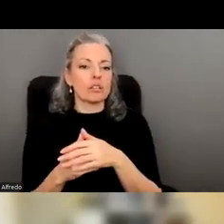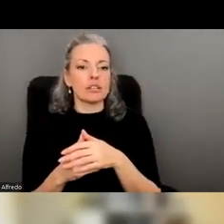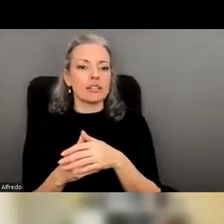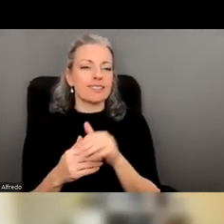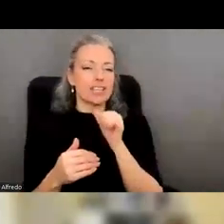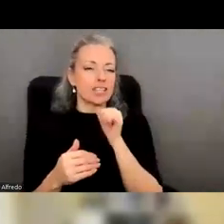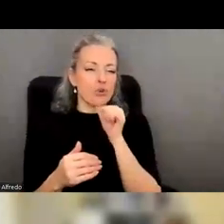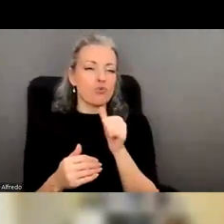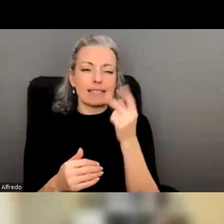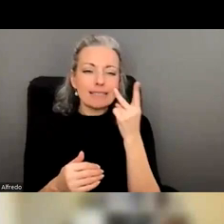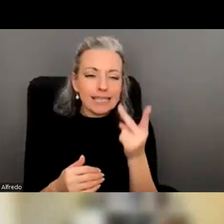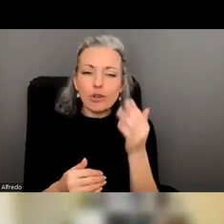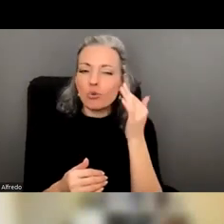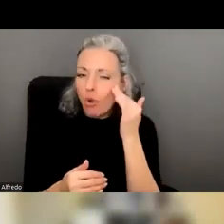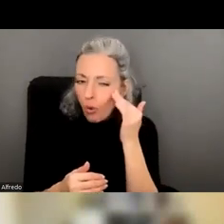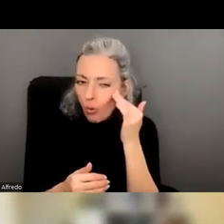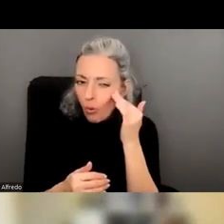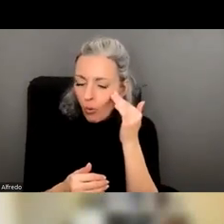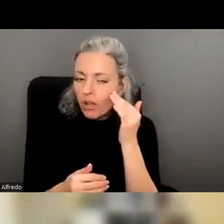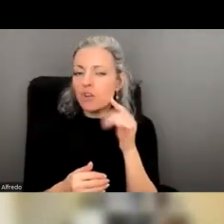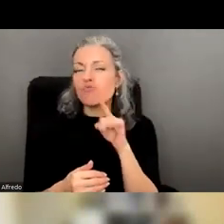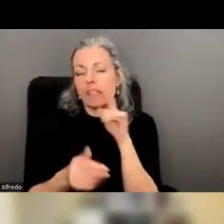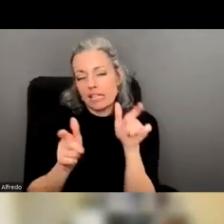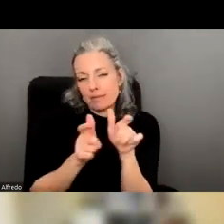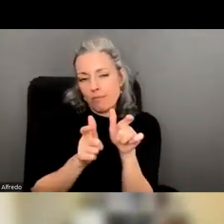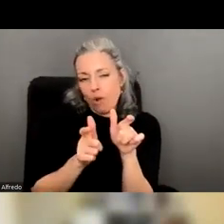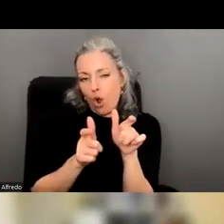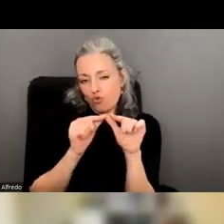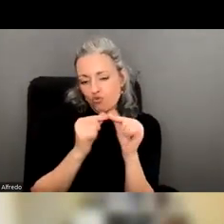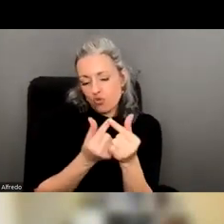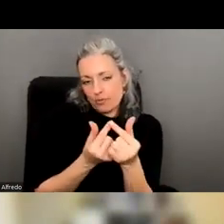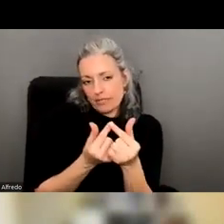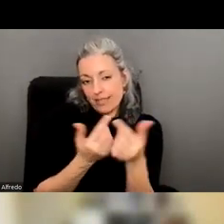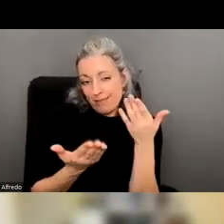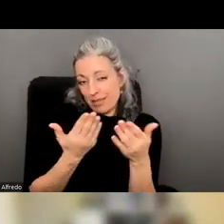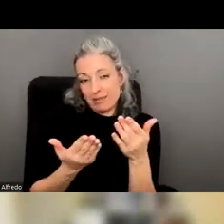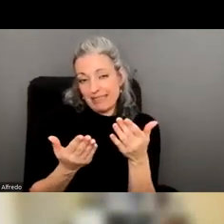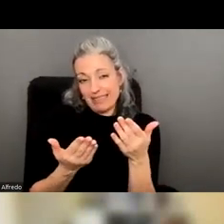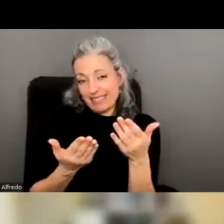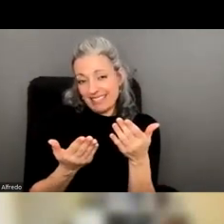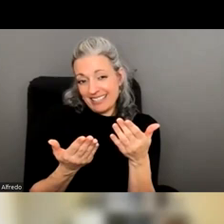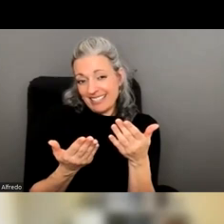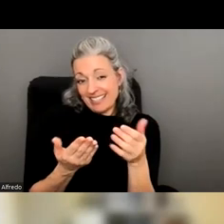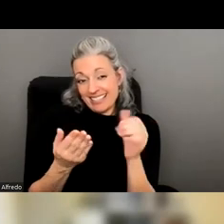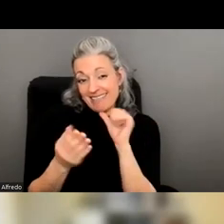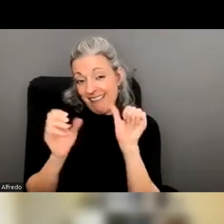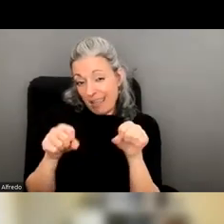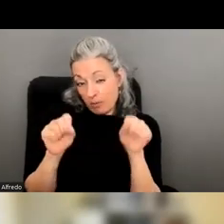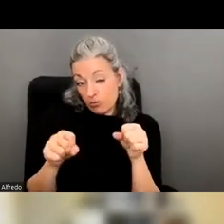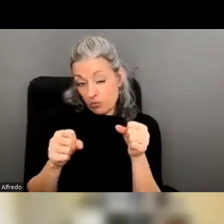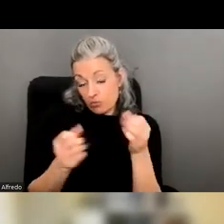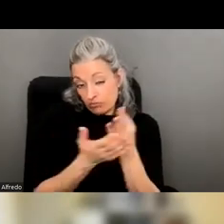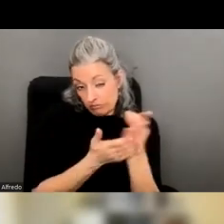visible, are sort of smaller in number. And so we may not be able to do sort of certain types of statistical